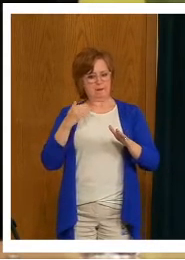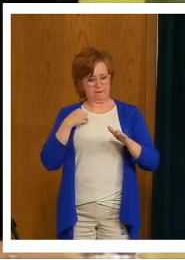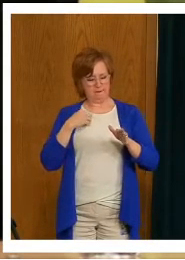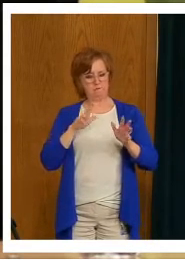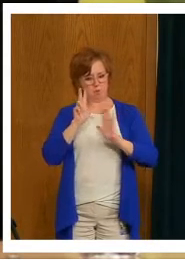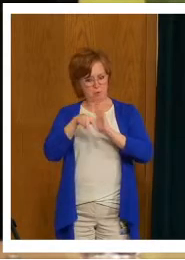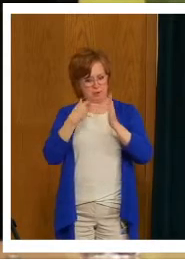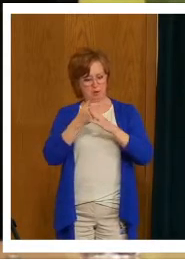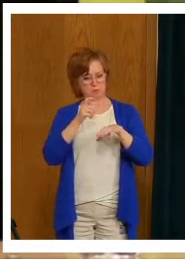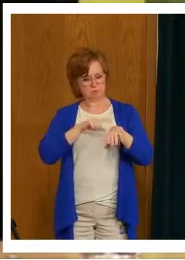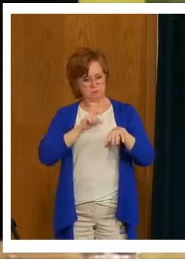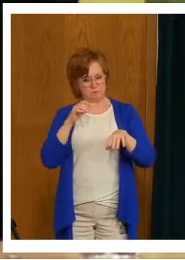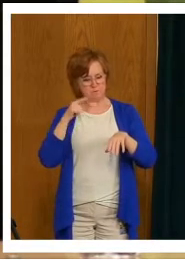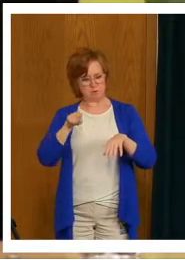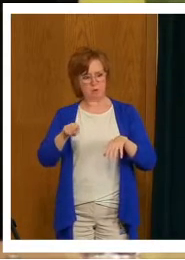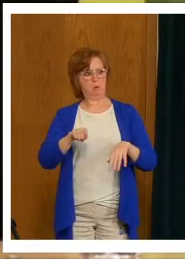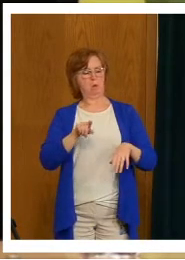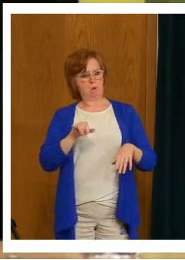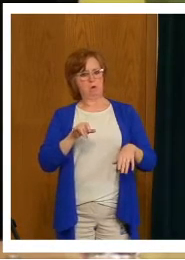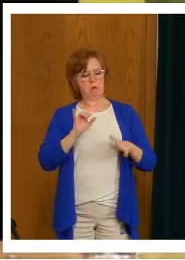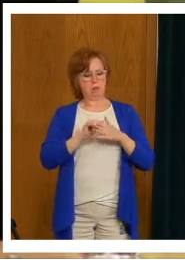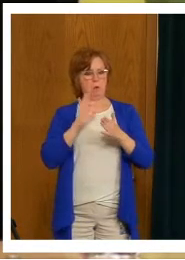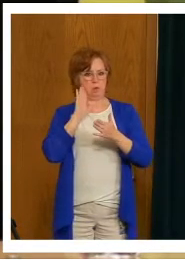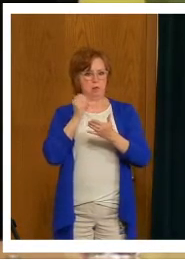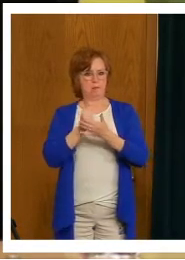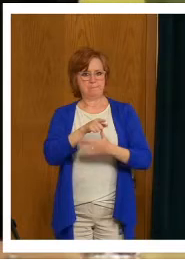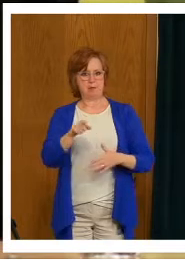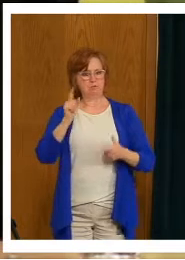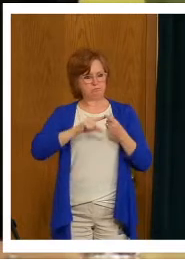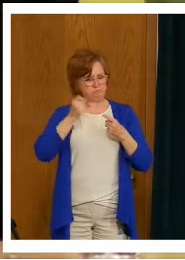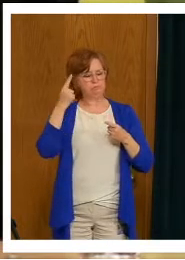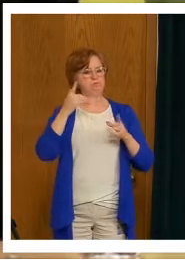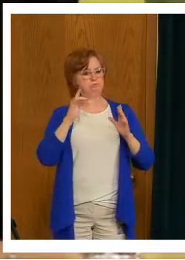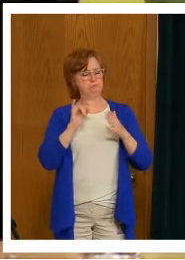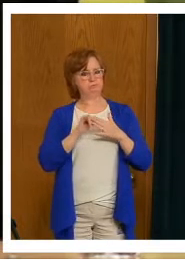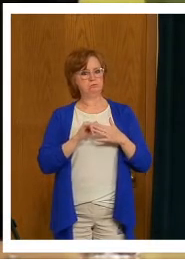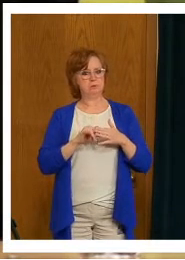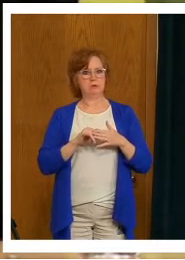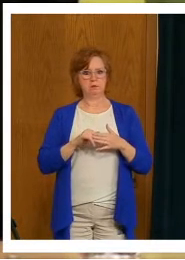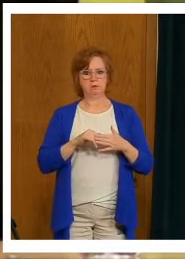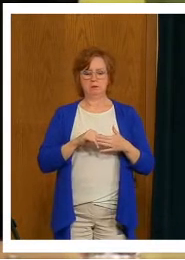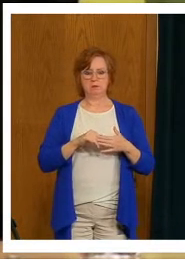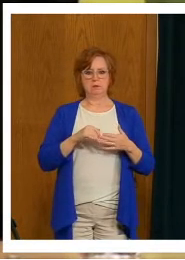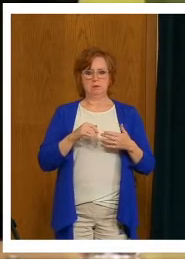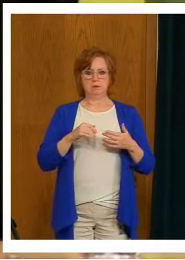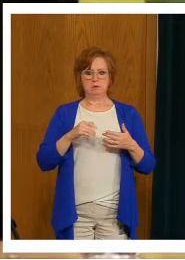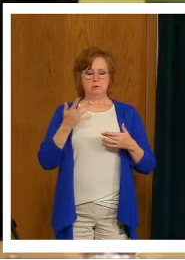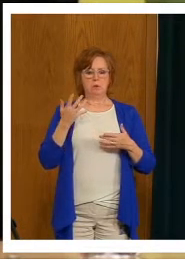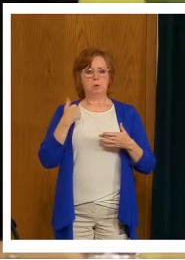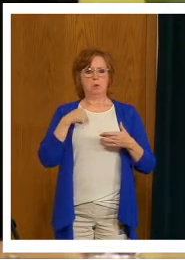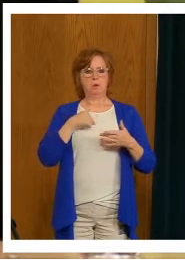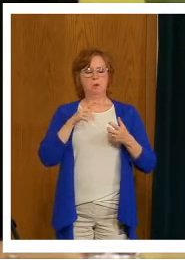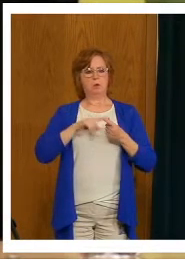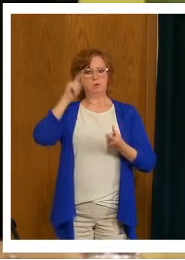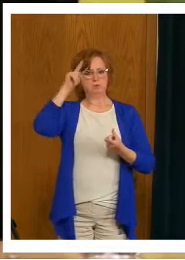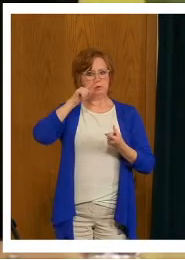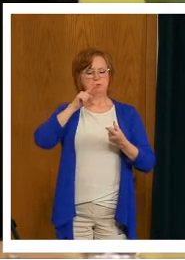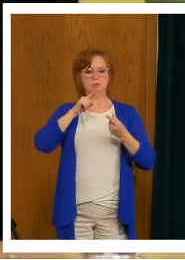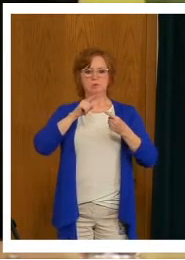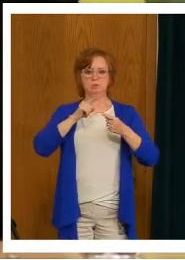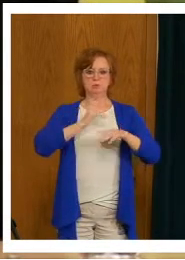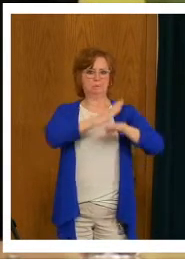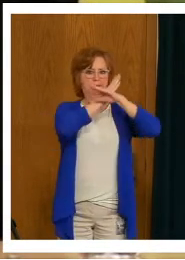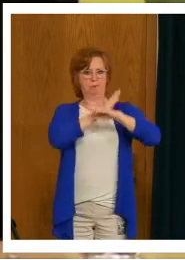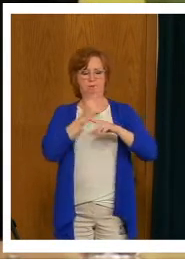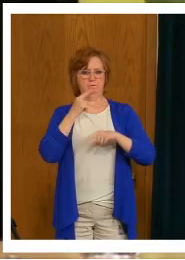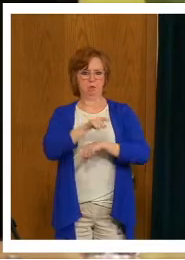on our younger, often frontline workers, to ensure that there was one less barrier for them to go and take the first vaccine